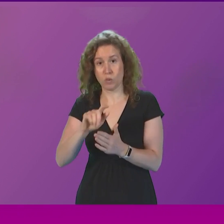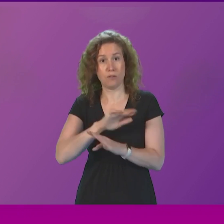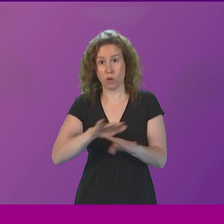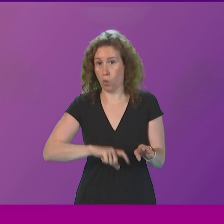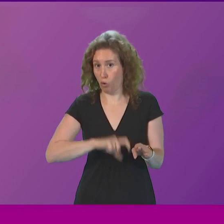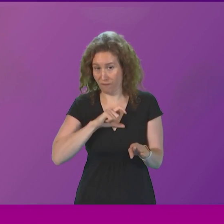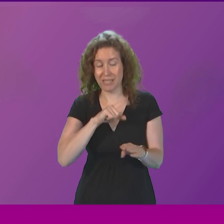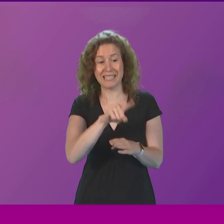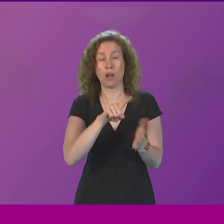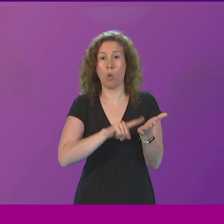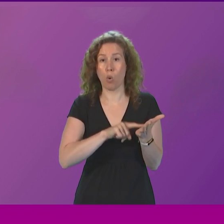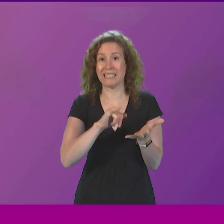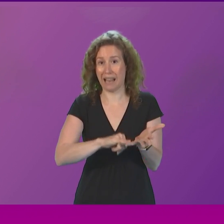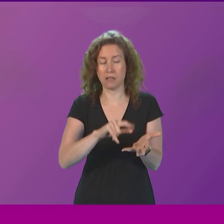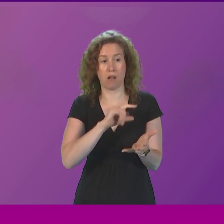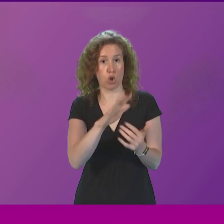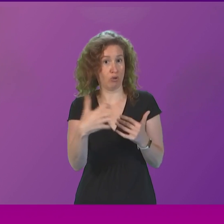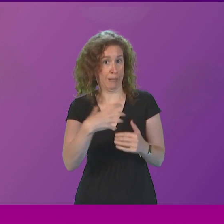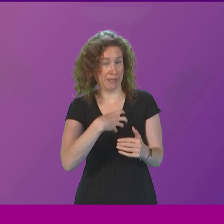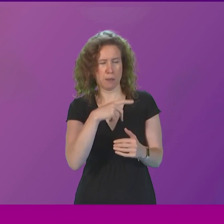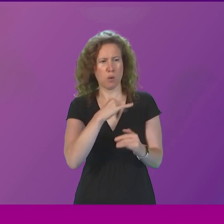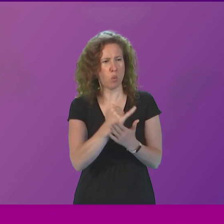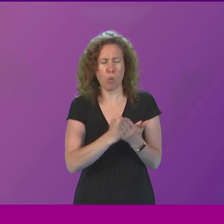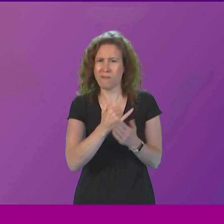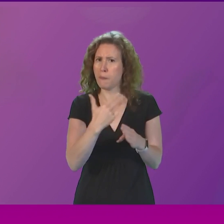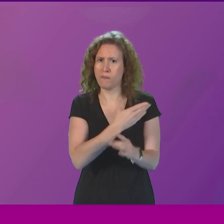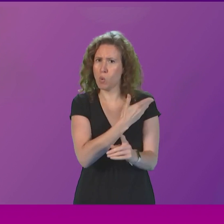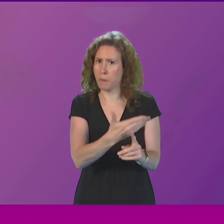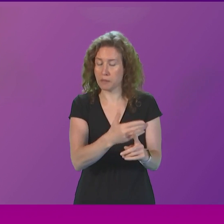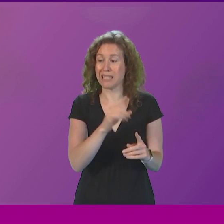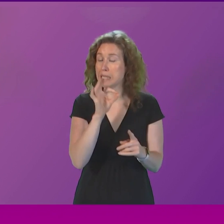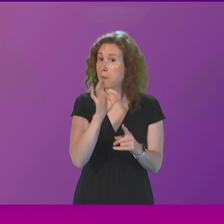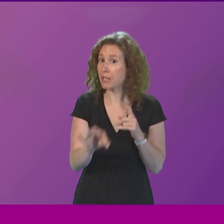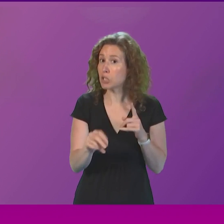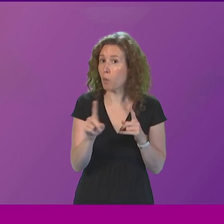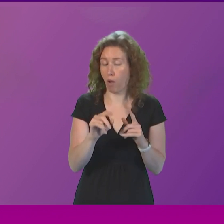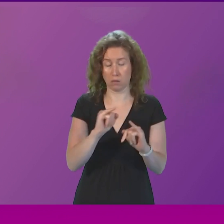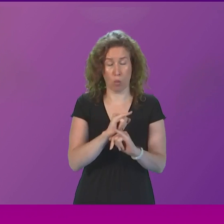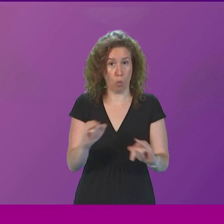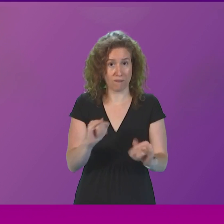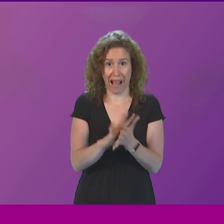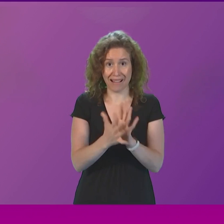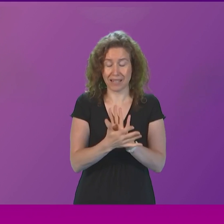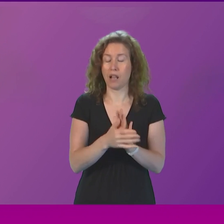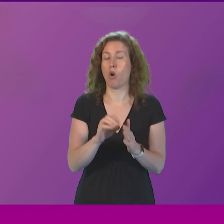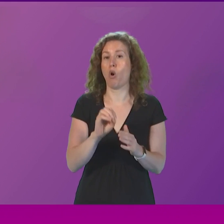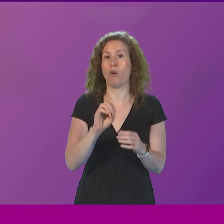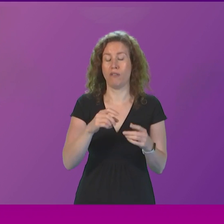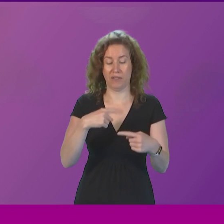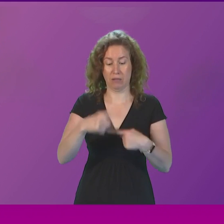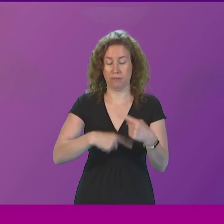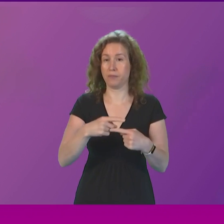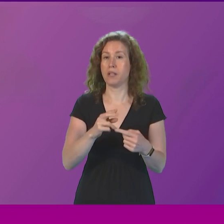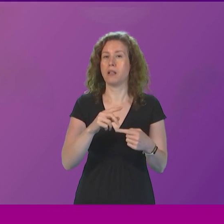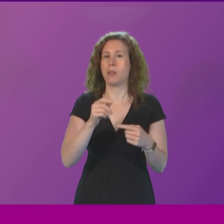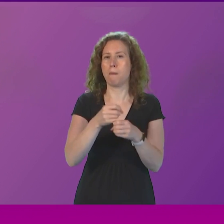Slater, because of her dreadful performance in post, especially the disastrous handling of the deposit return scheme,